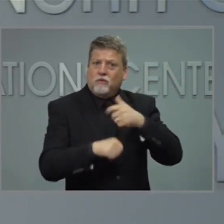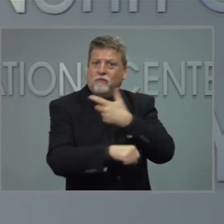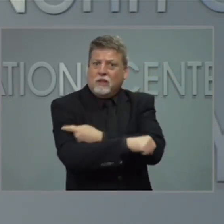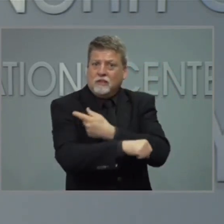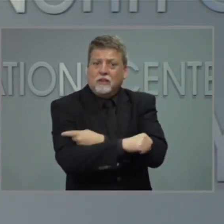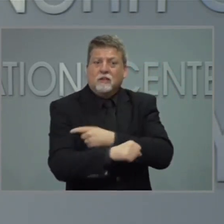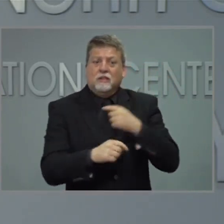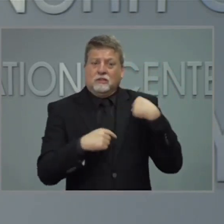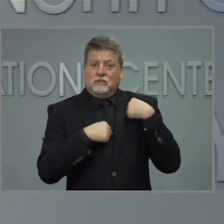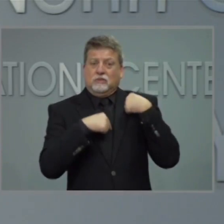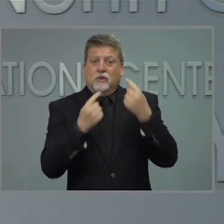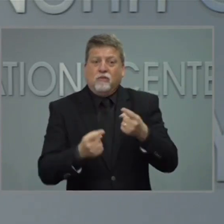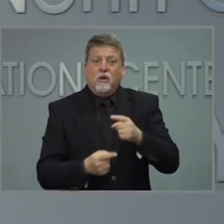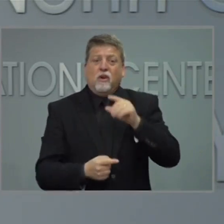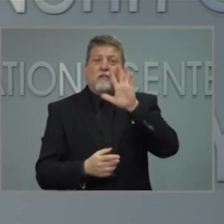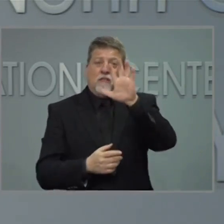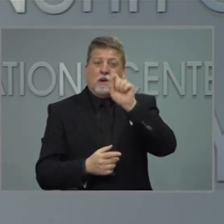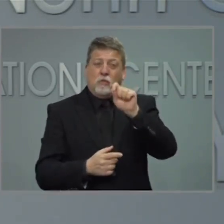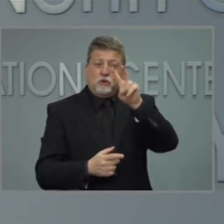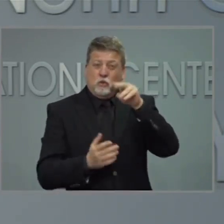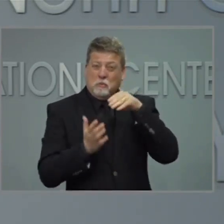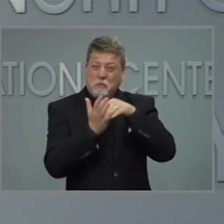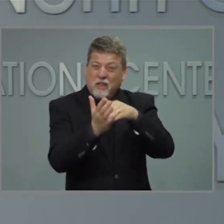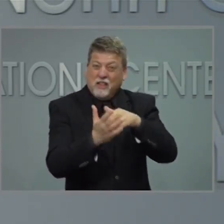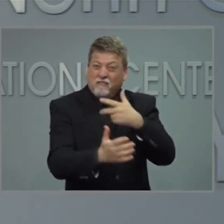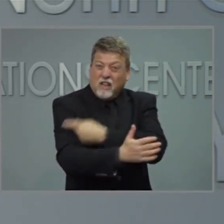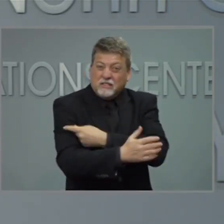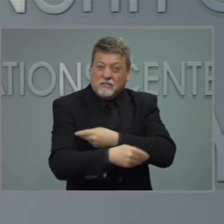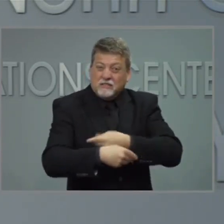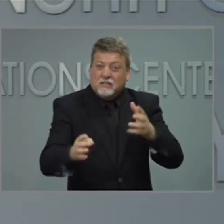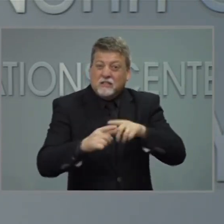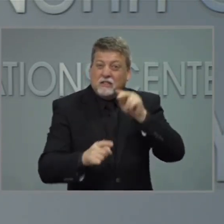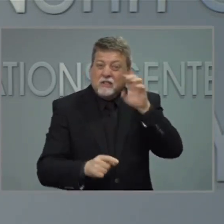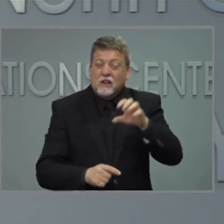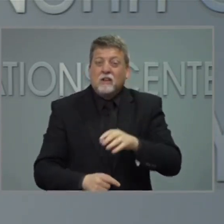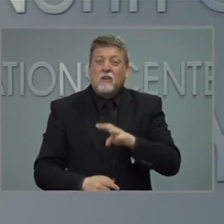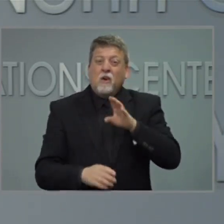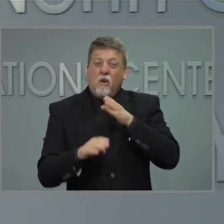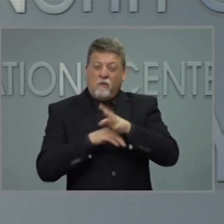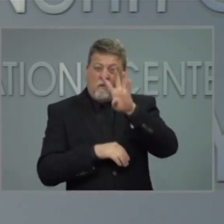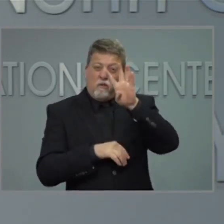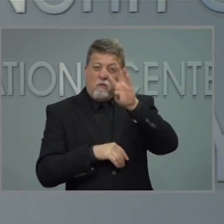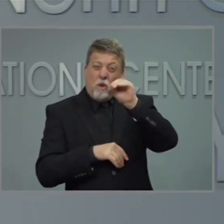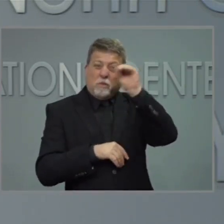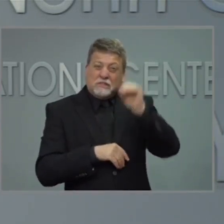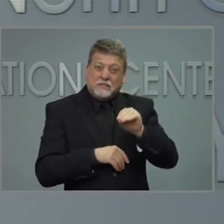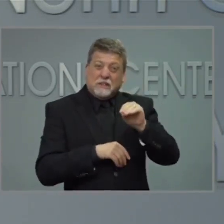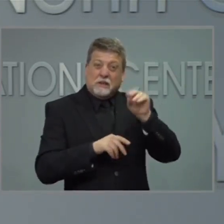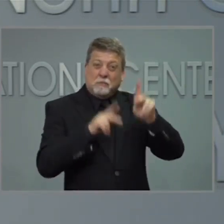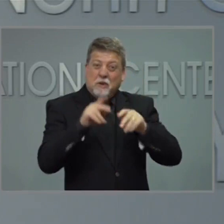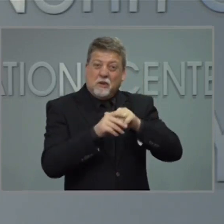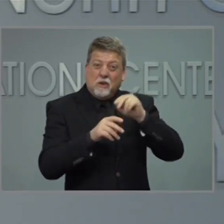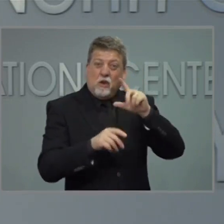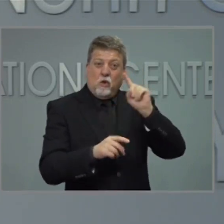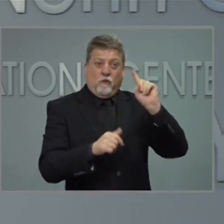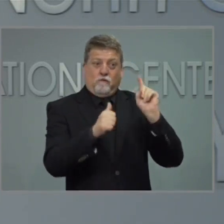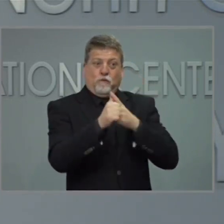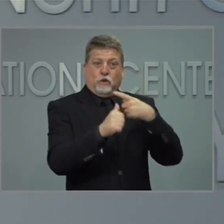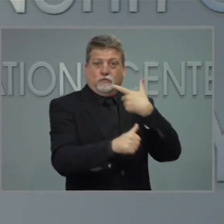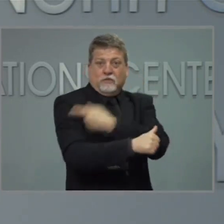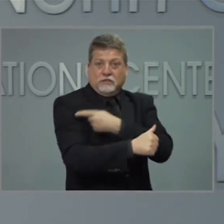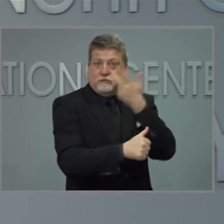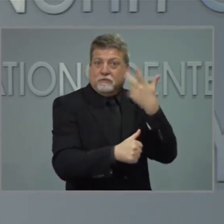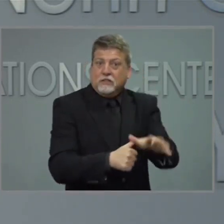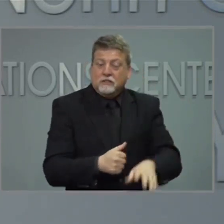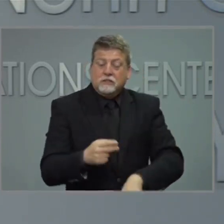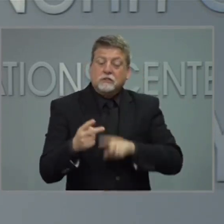have been administered in North Carolina. Almost 40% of our adults are at least partially vaccinated, and more than a fourth of